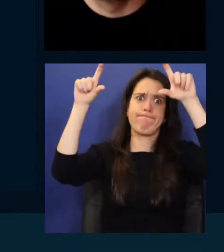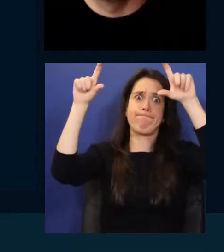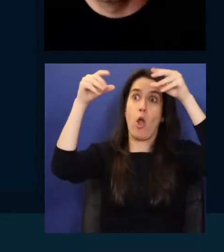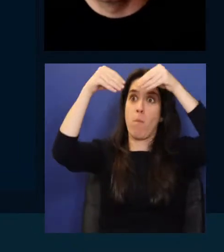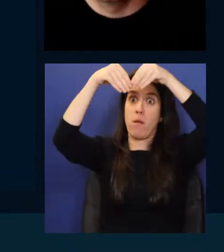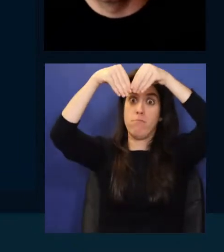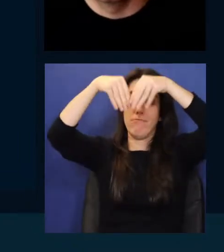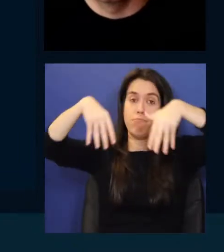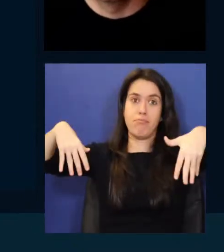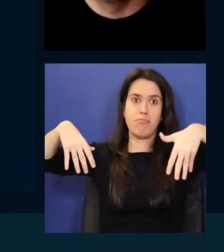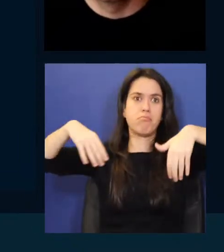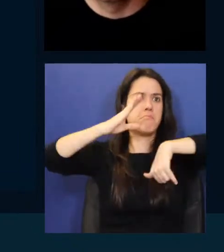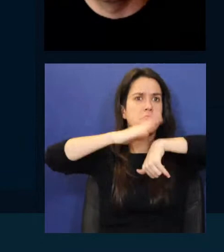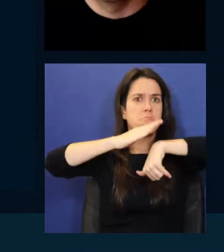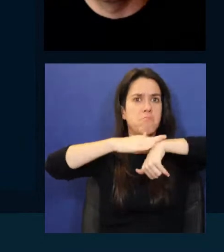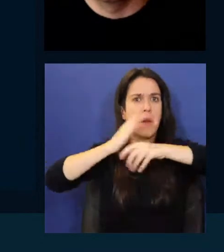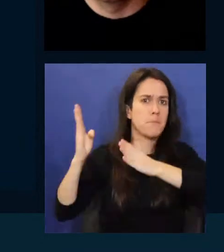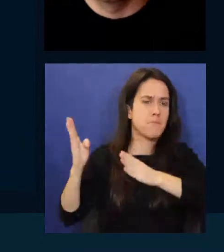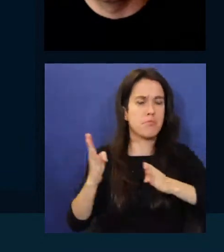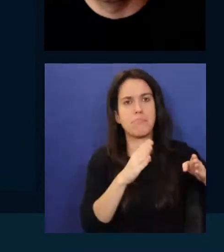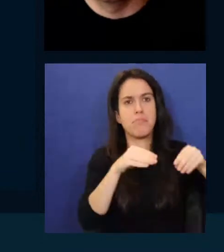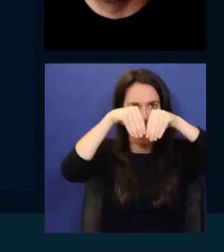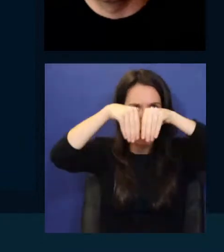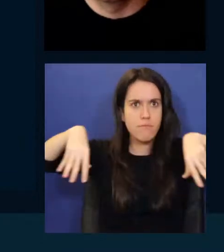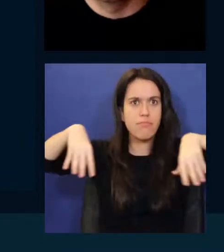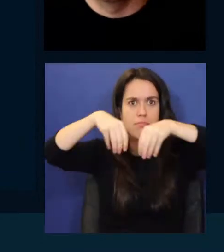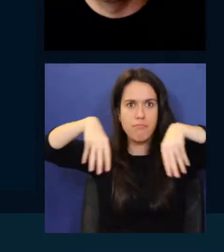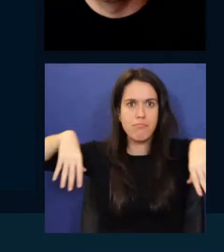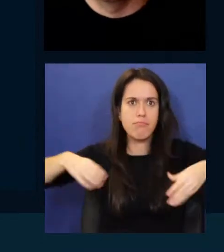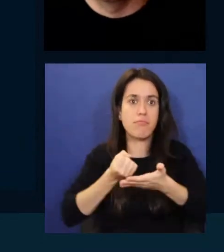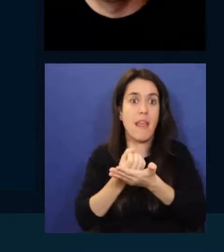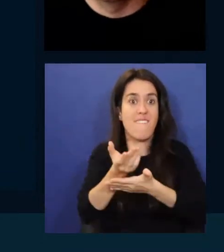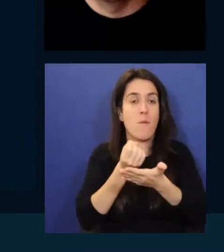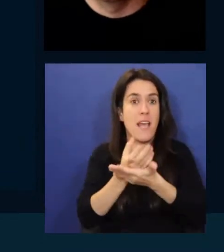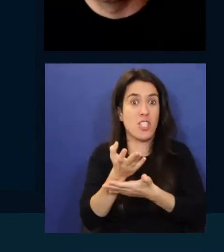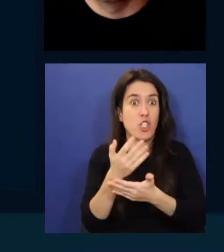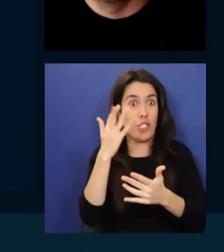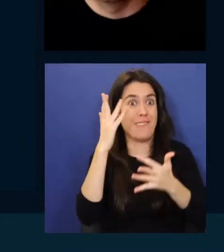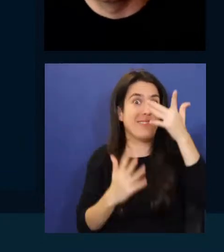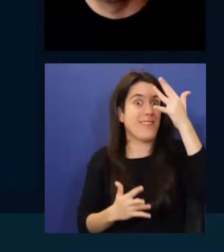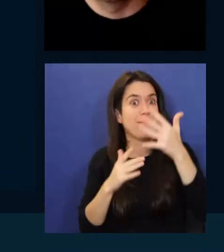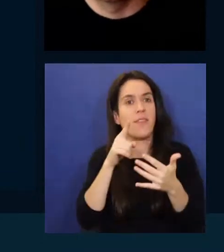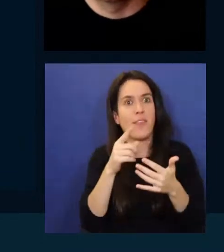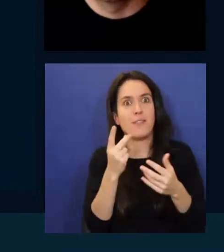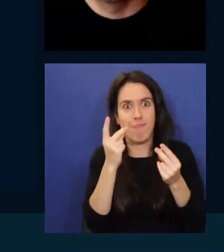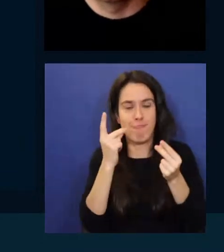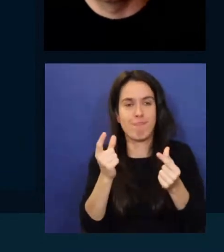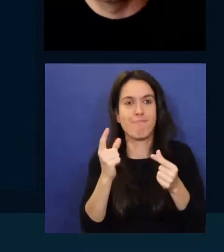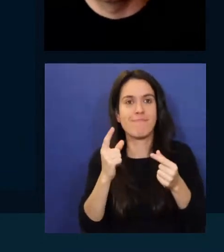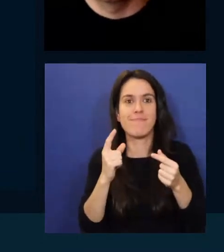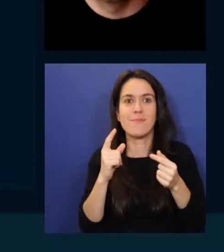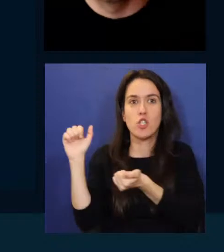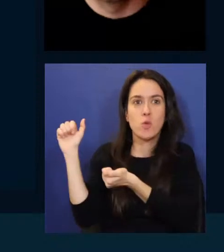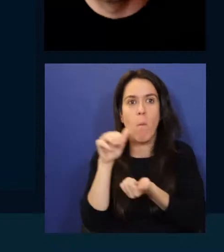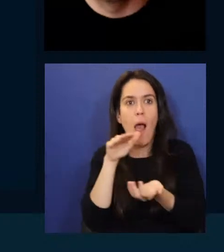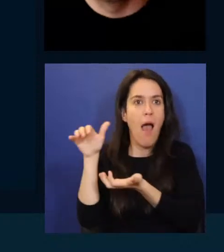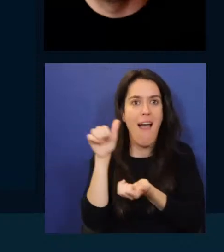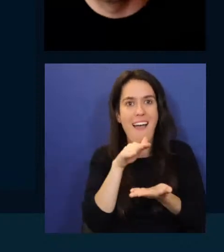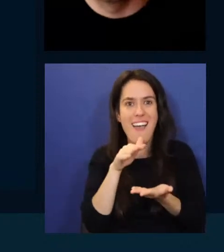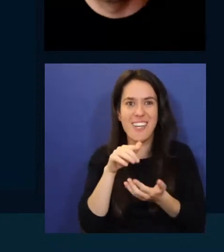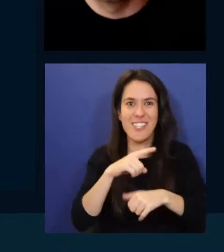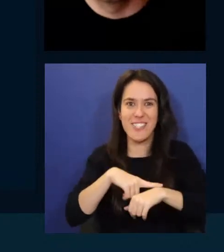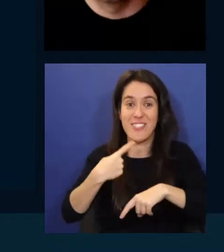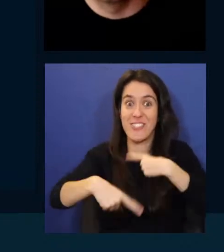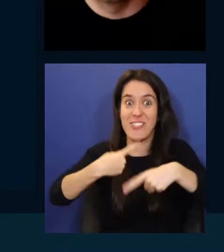timely manner with minimal overhead. This creates more agility for their supply chain operations and enables